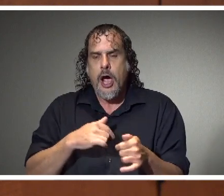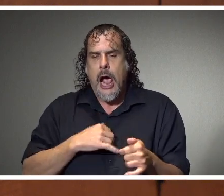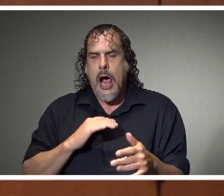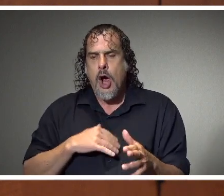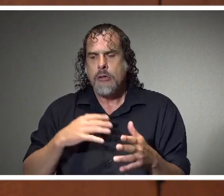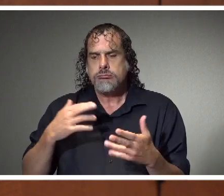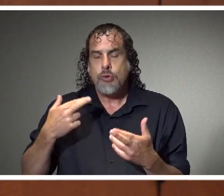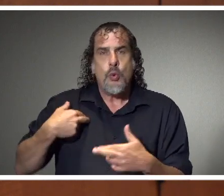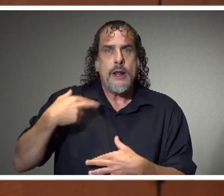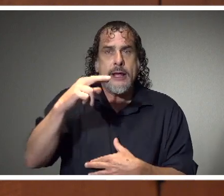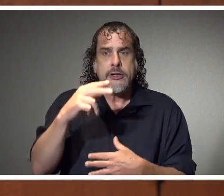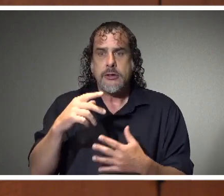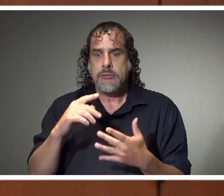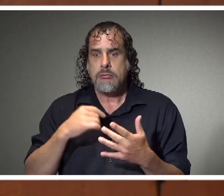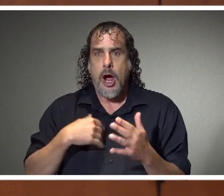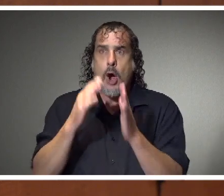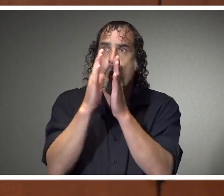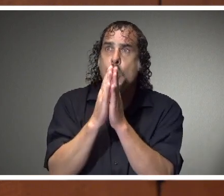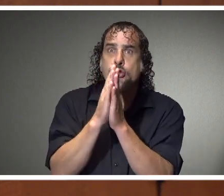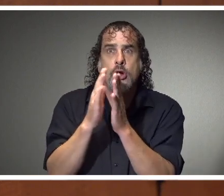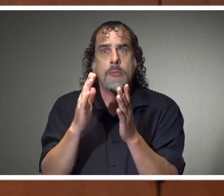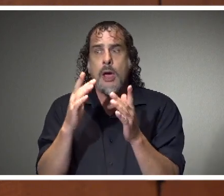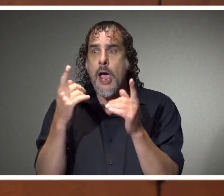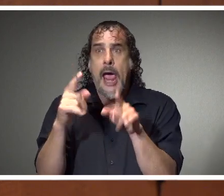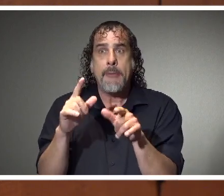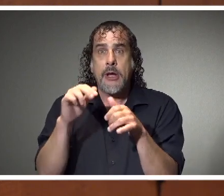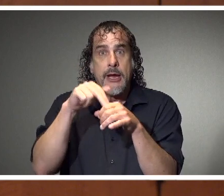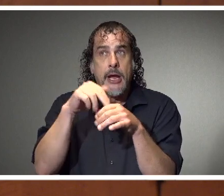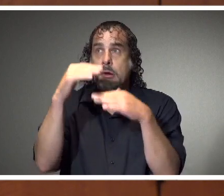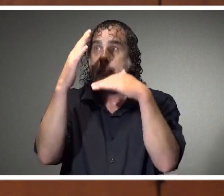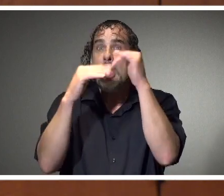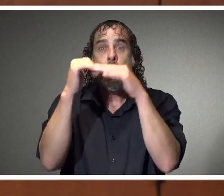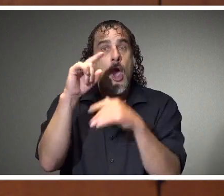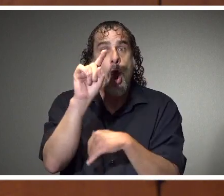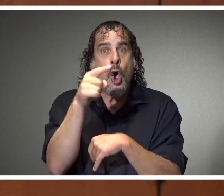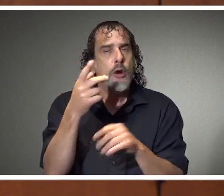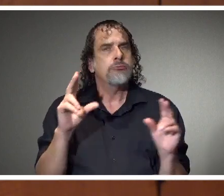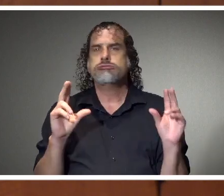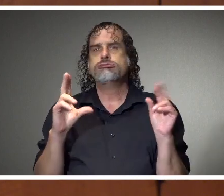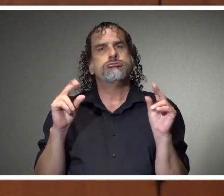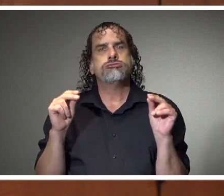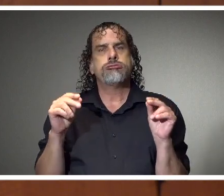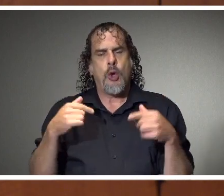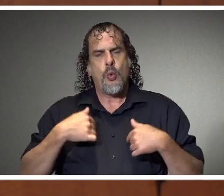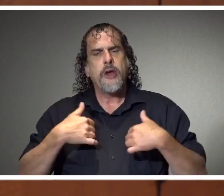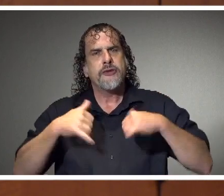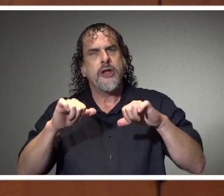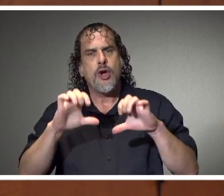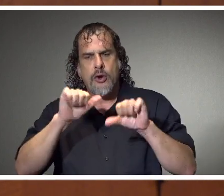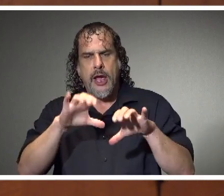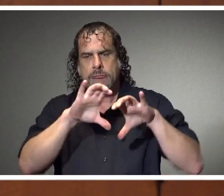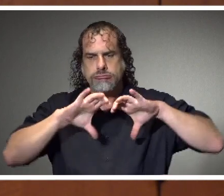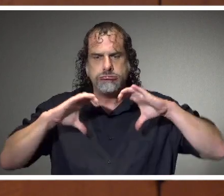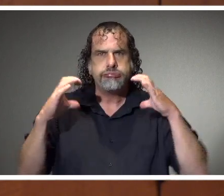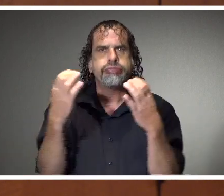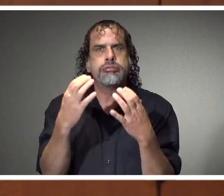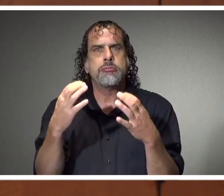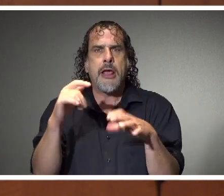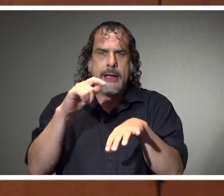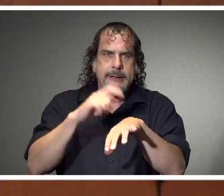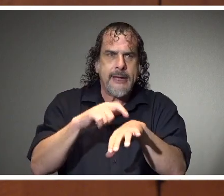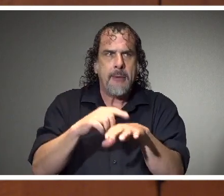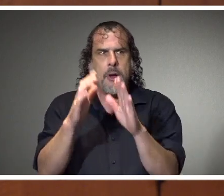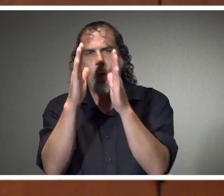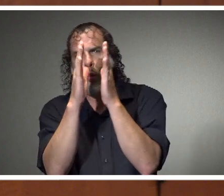any one building or any one space. We will still be able to gather in time and